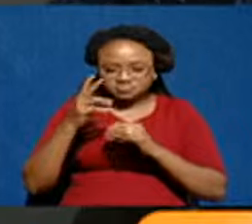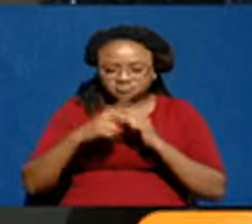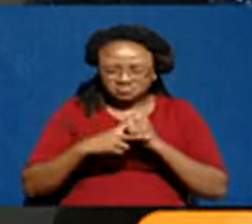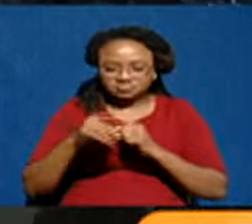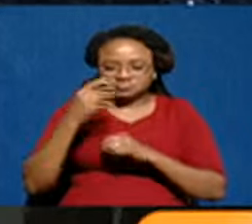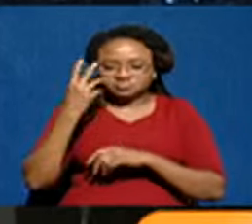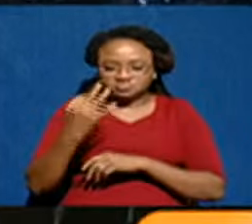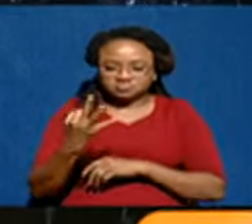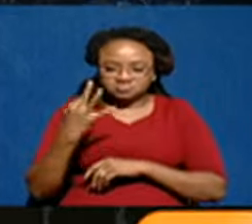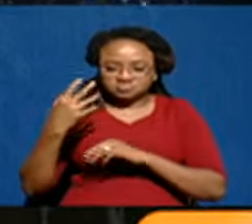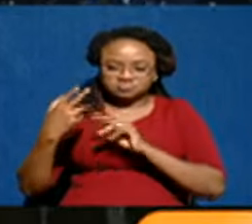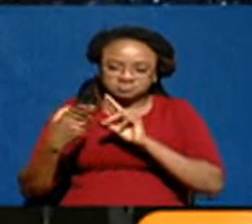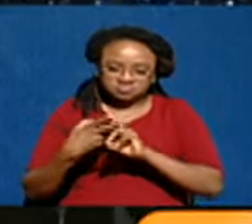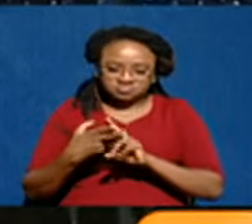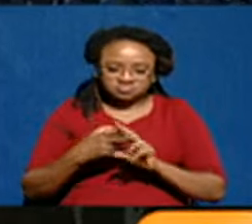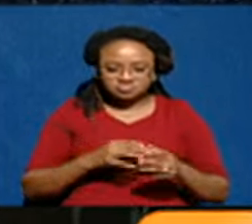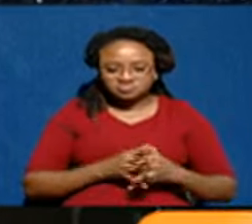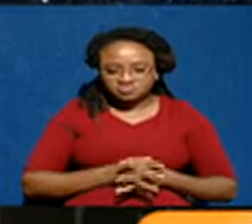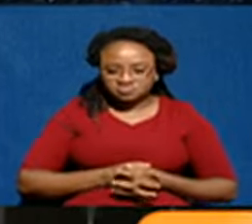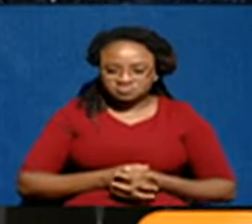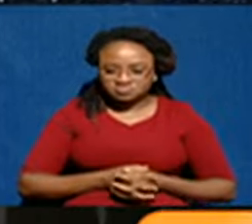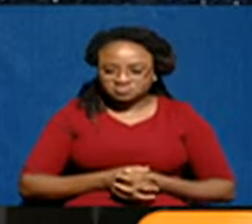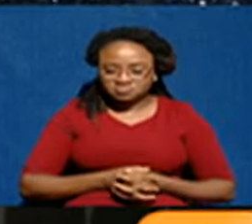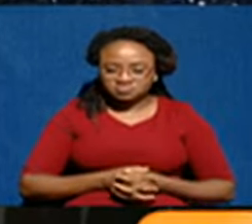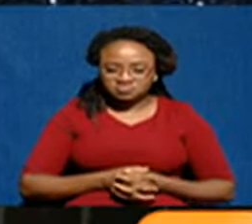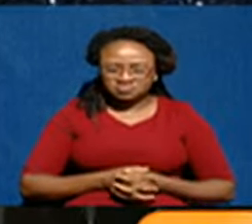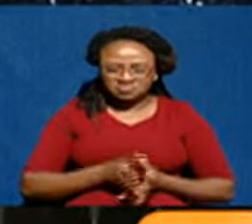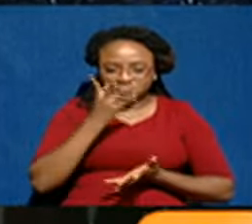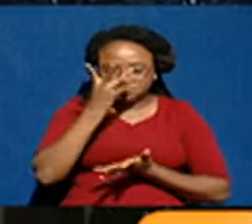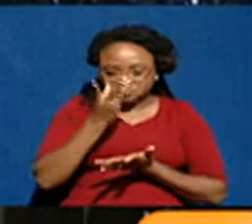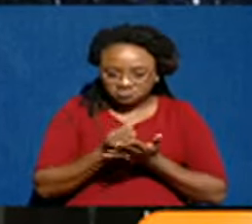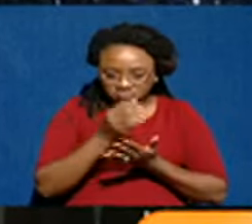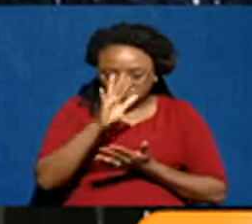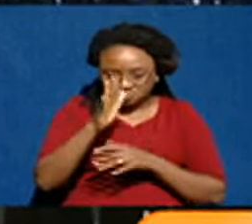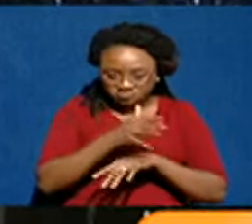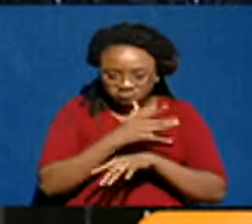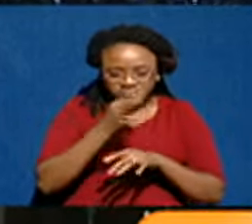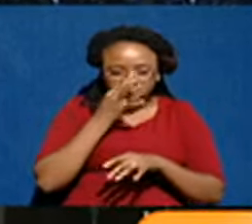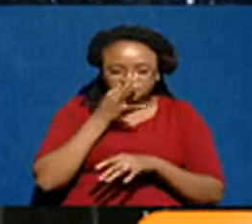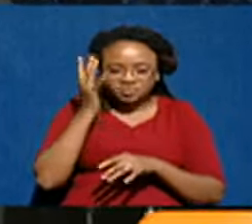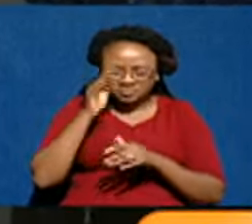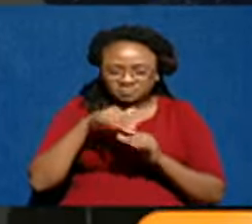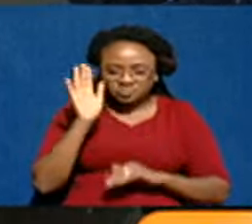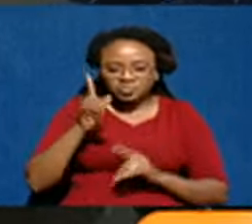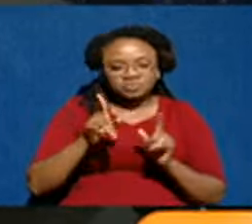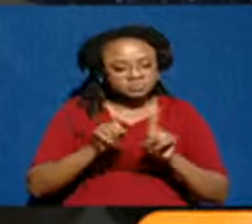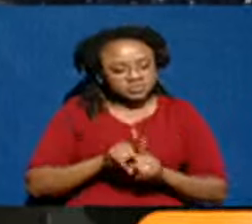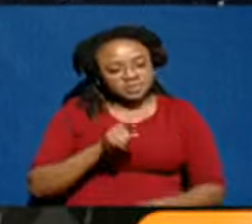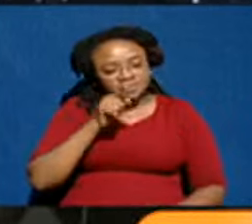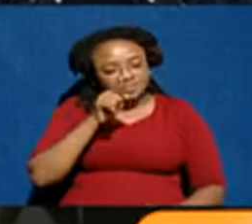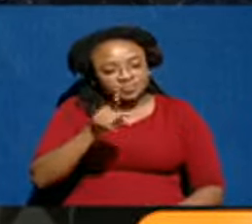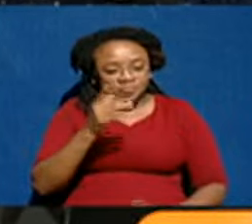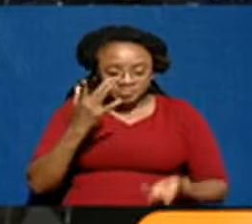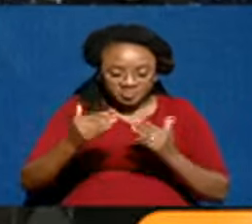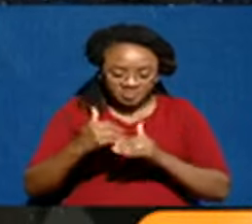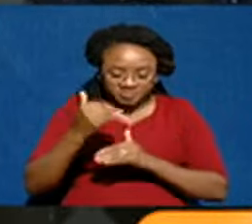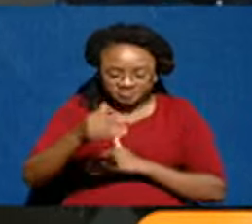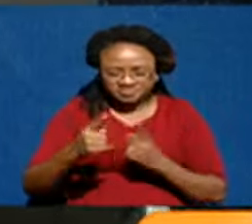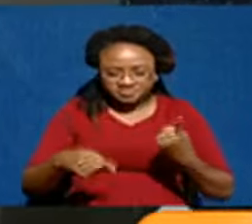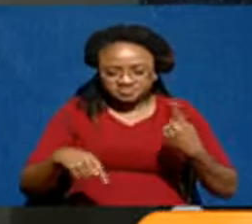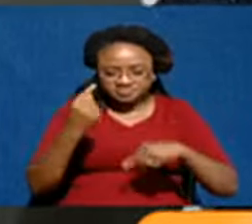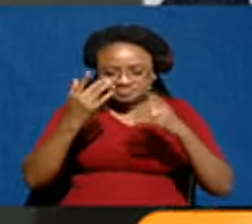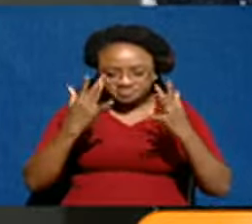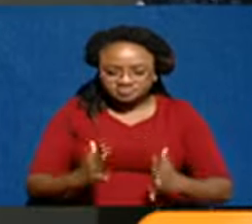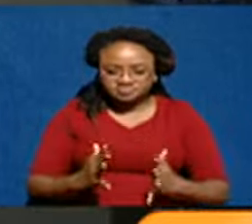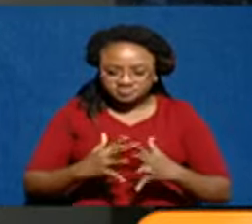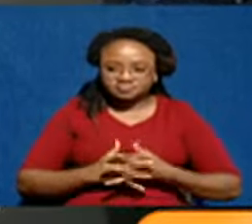*487*3#. Again, *487*3#. Download your favorite Skiza tune, and you could be the next lucky